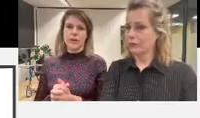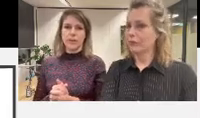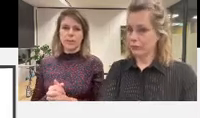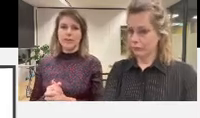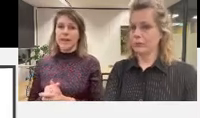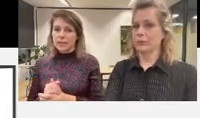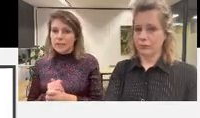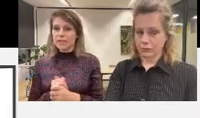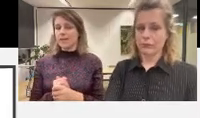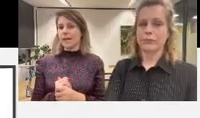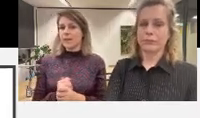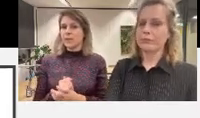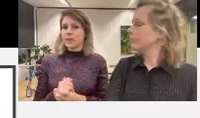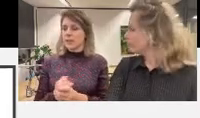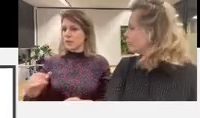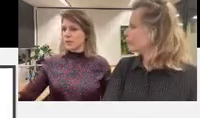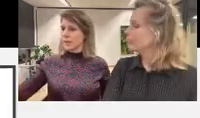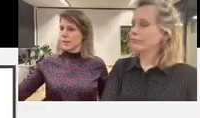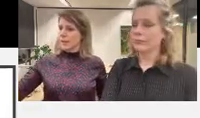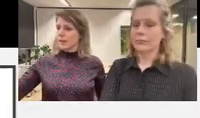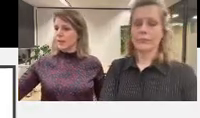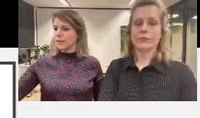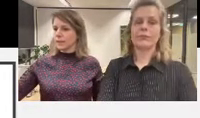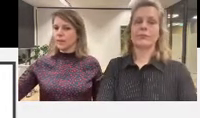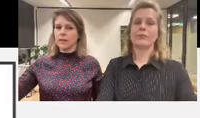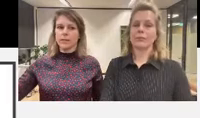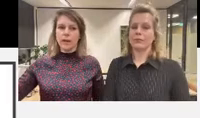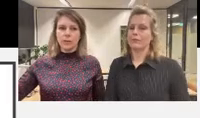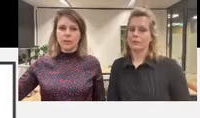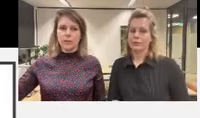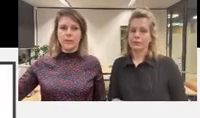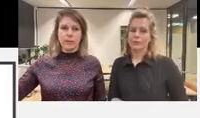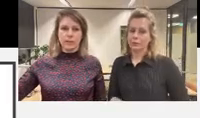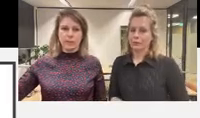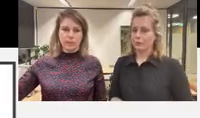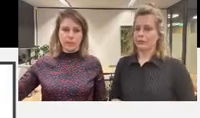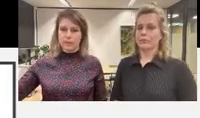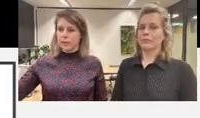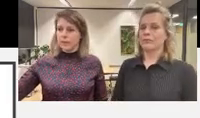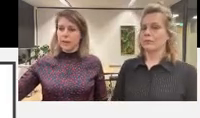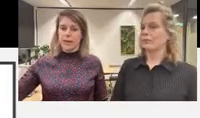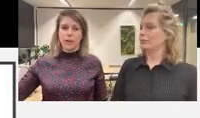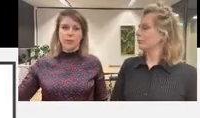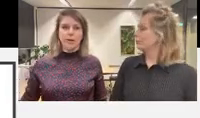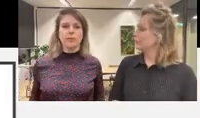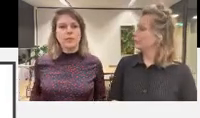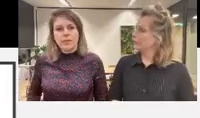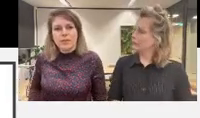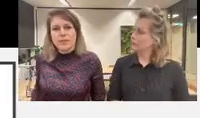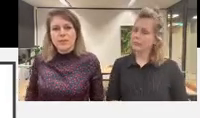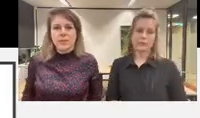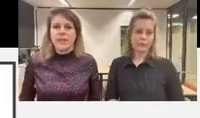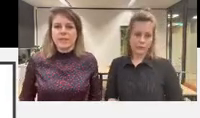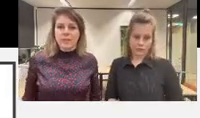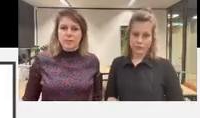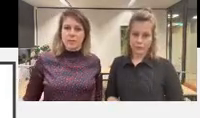research with adult patients. And now we want to tell you something about the research